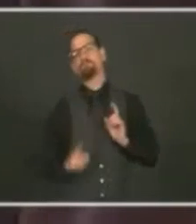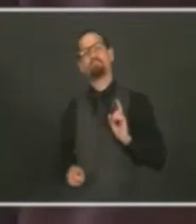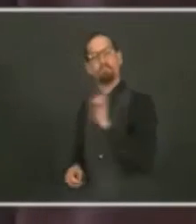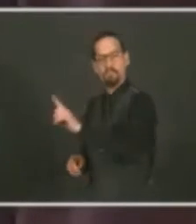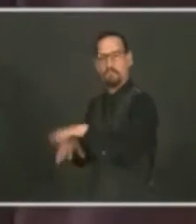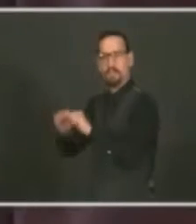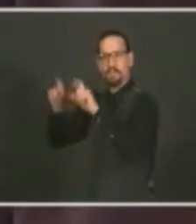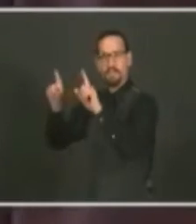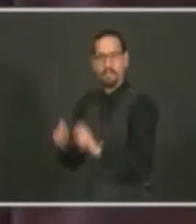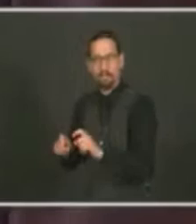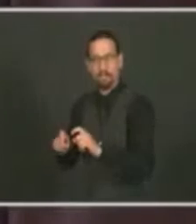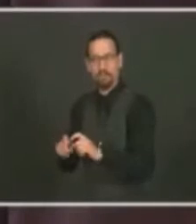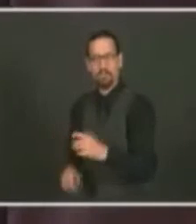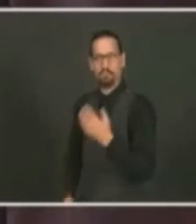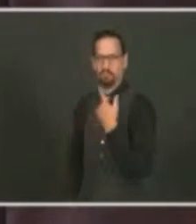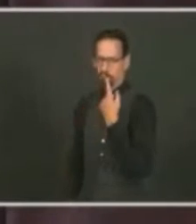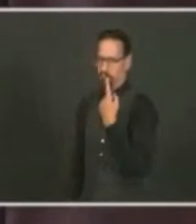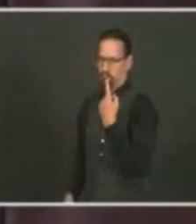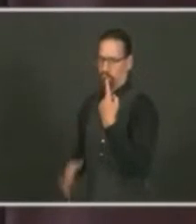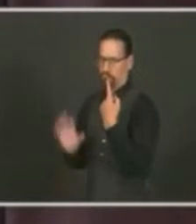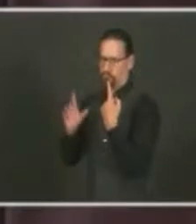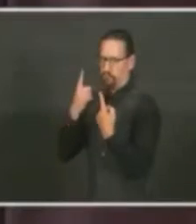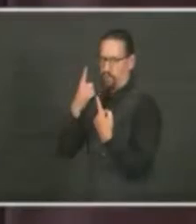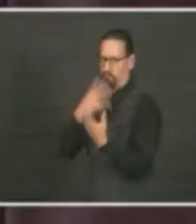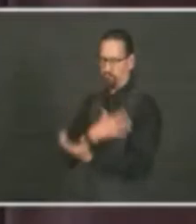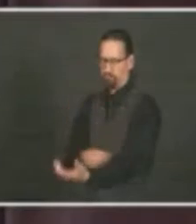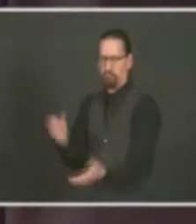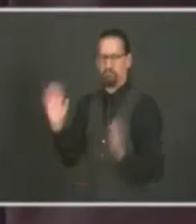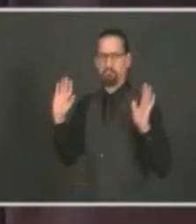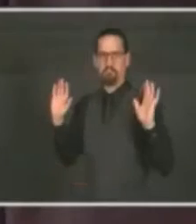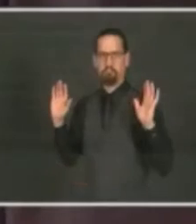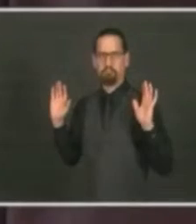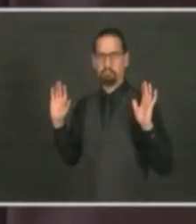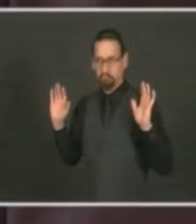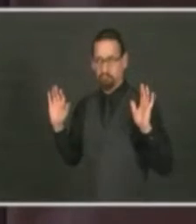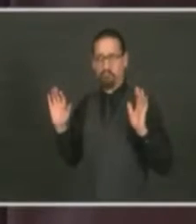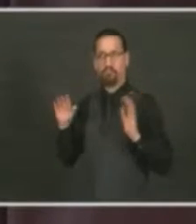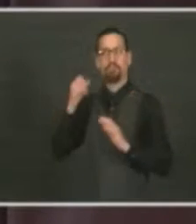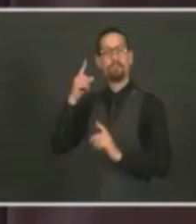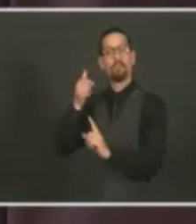that test will take 2 days before you get your results.